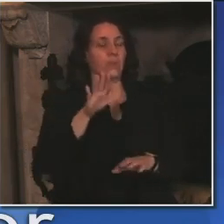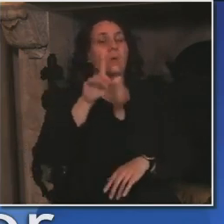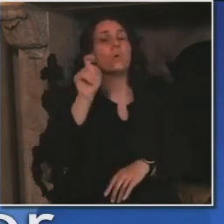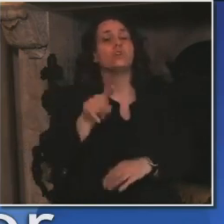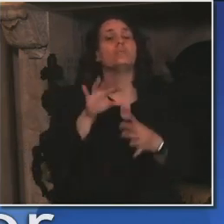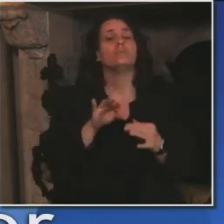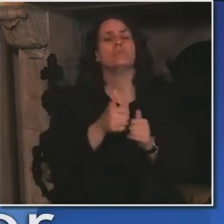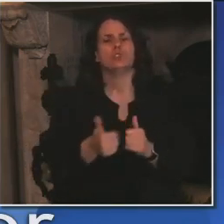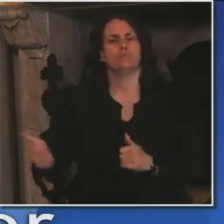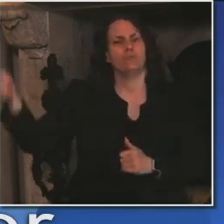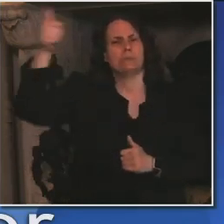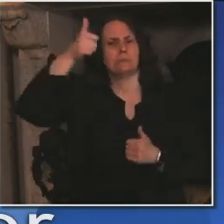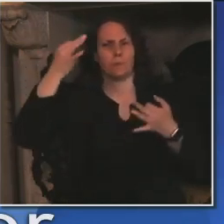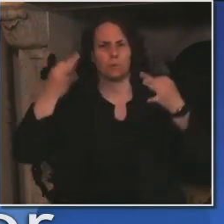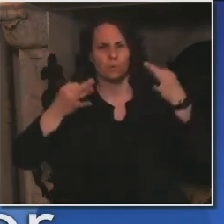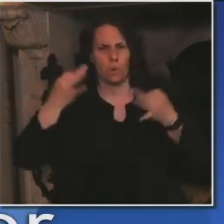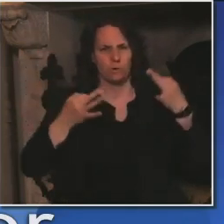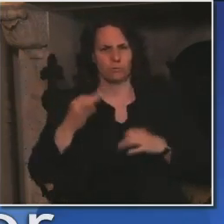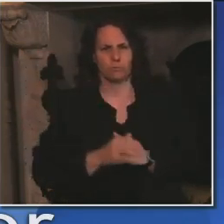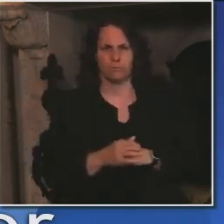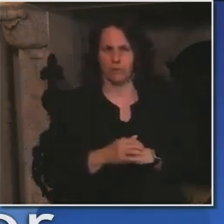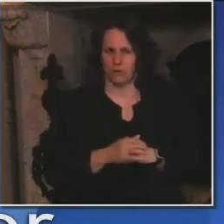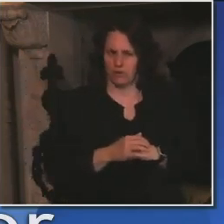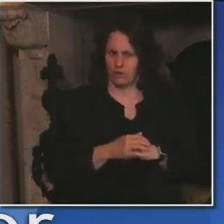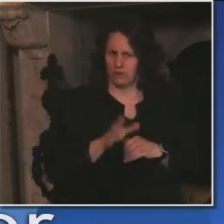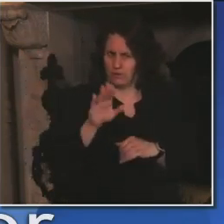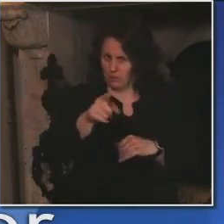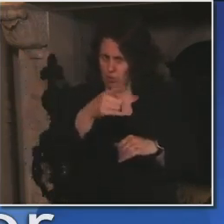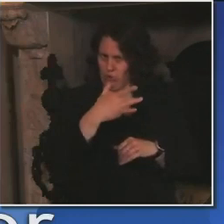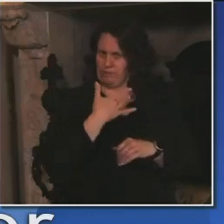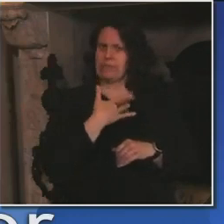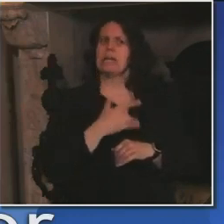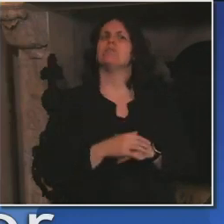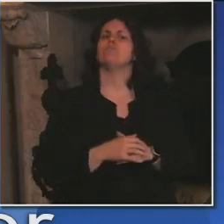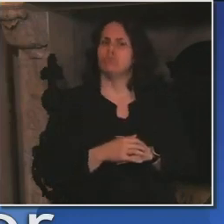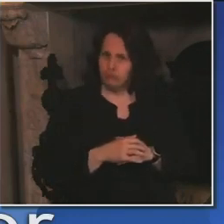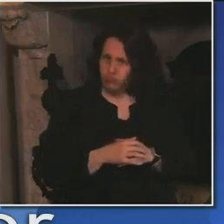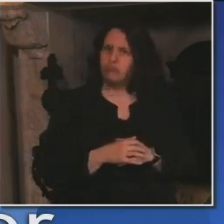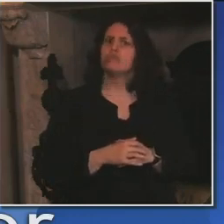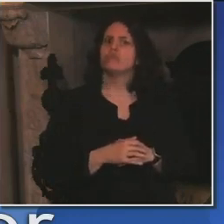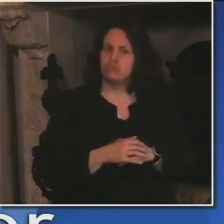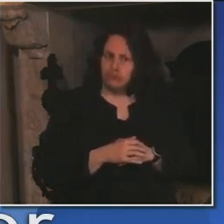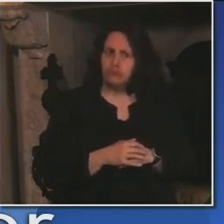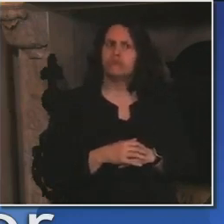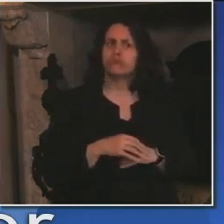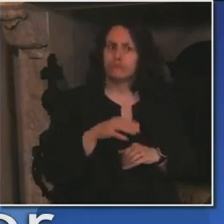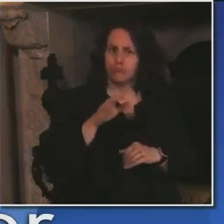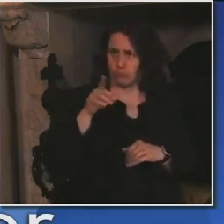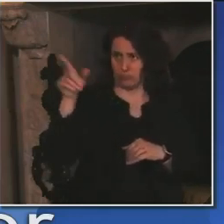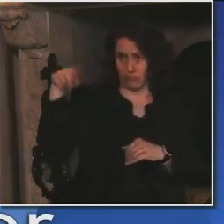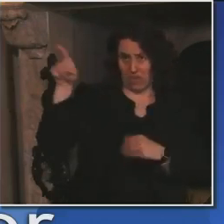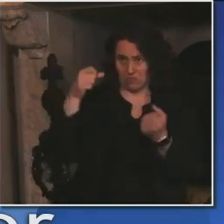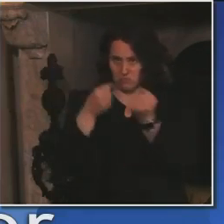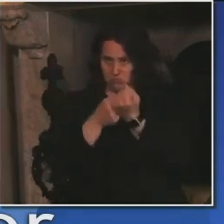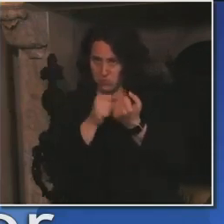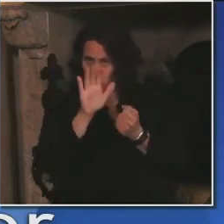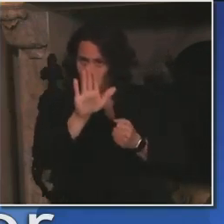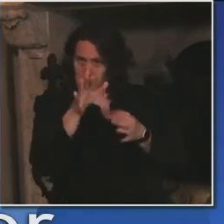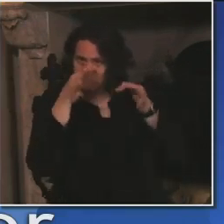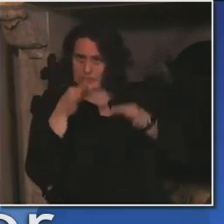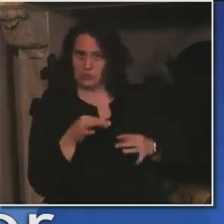will rule in favor of your decisions and the way you handle this. Why do you have that